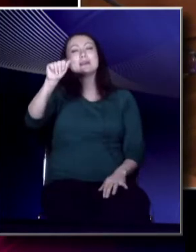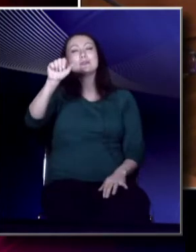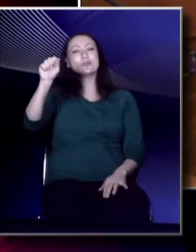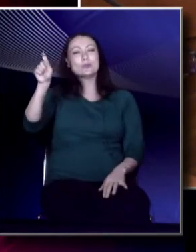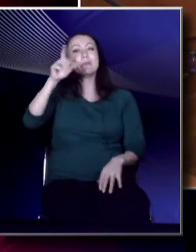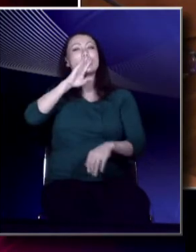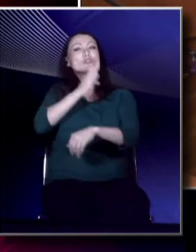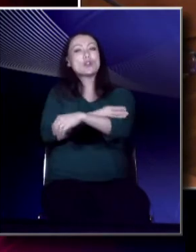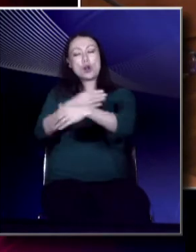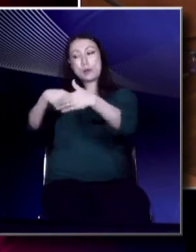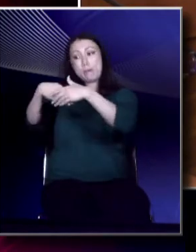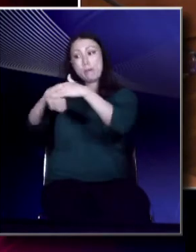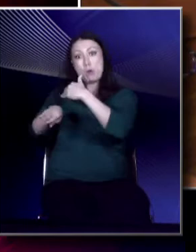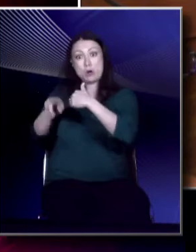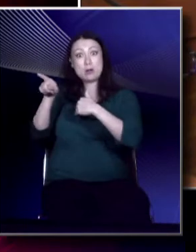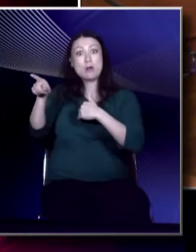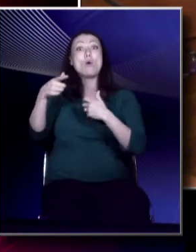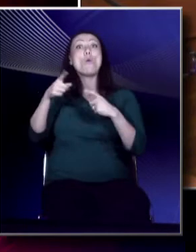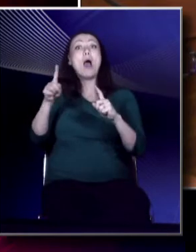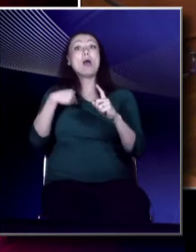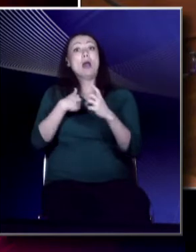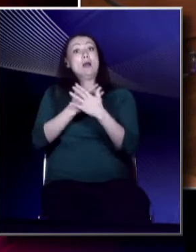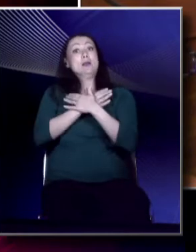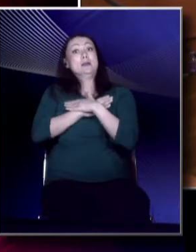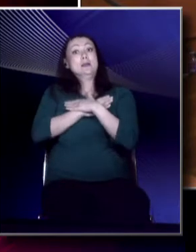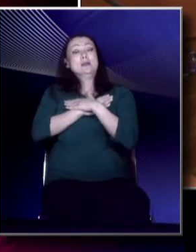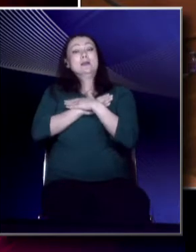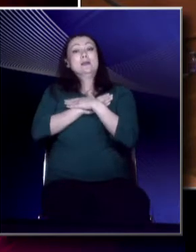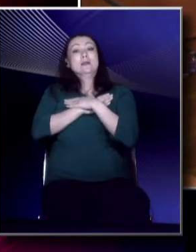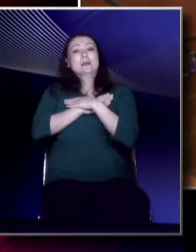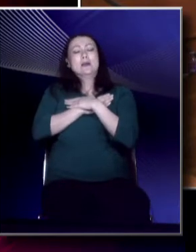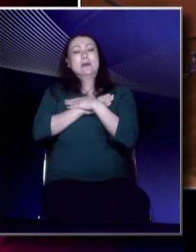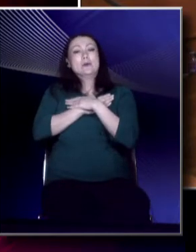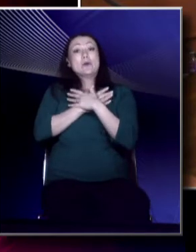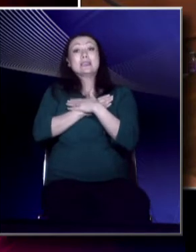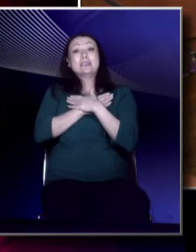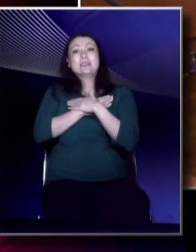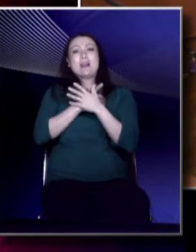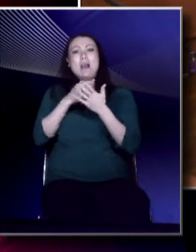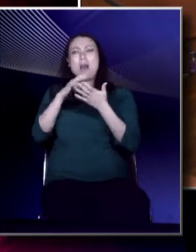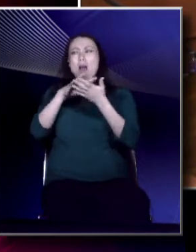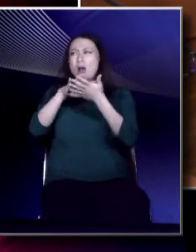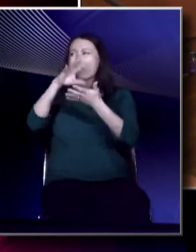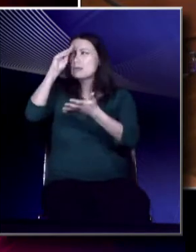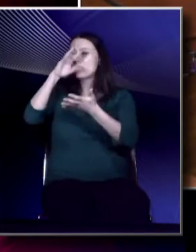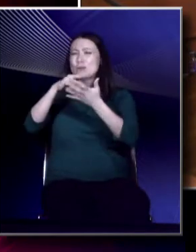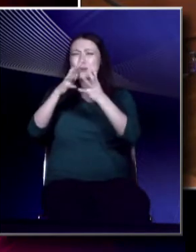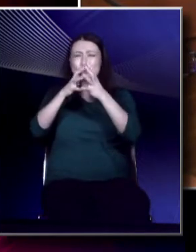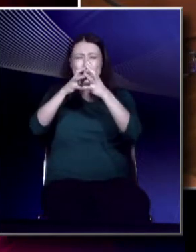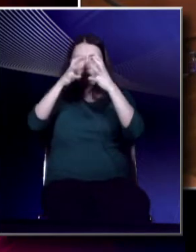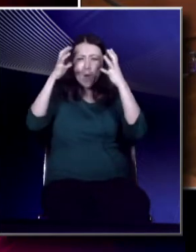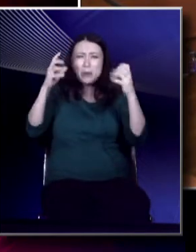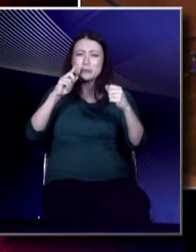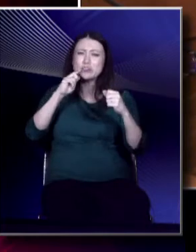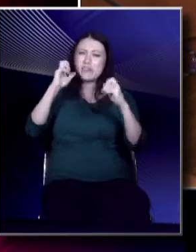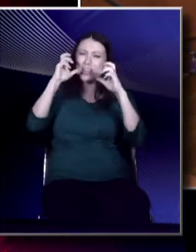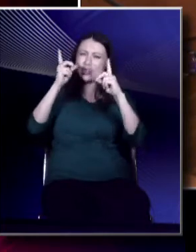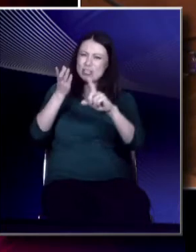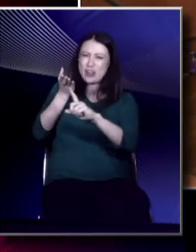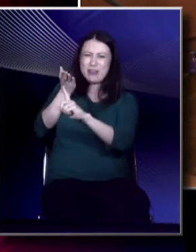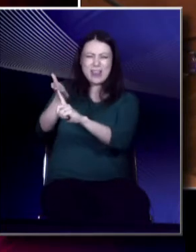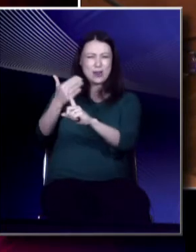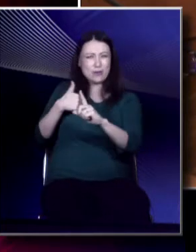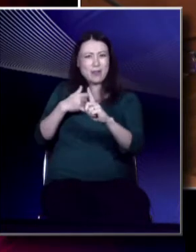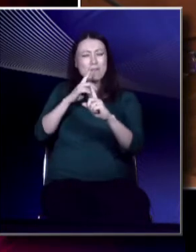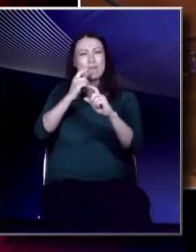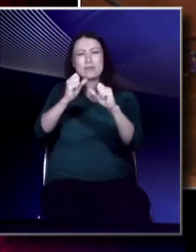there. While on bed rest, I learned so much about the deaf education there. They have a very strong